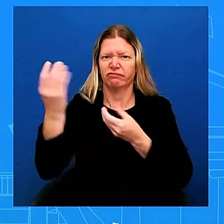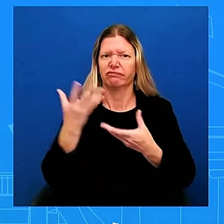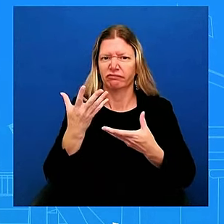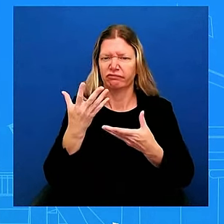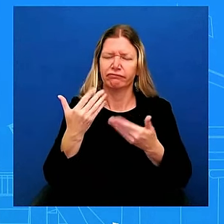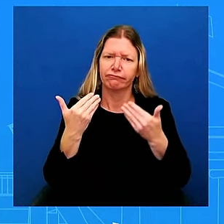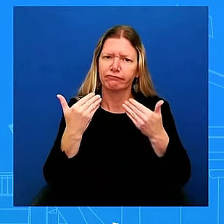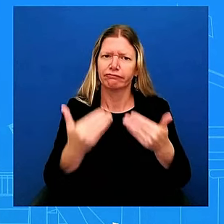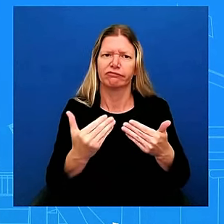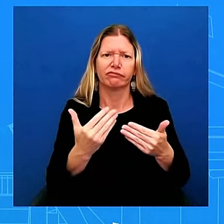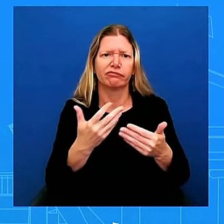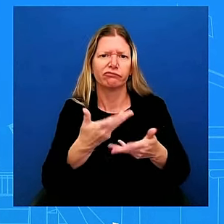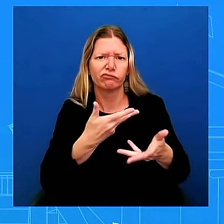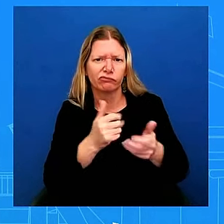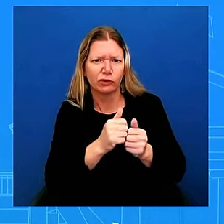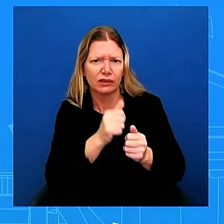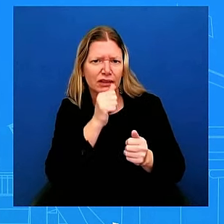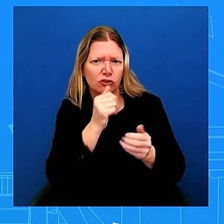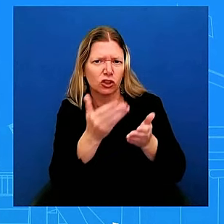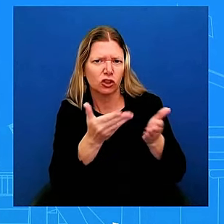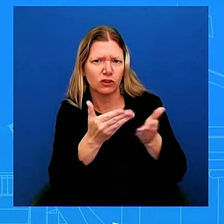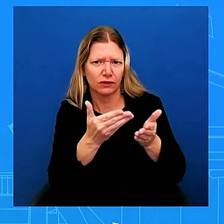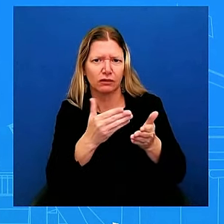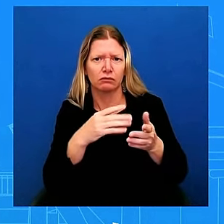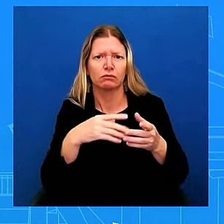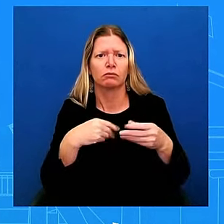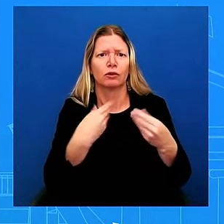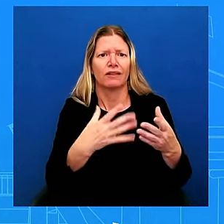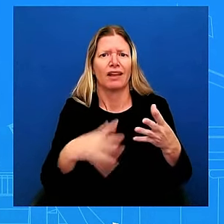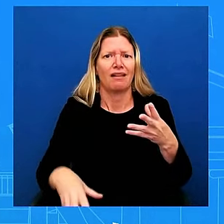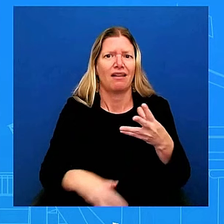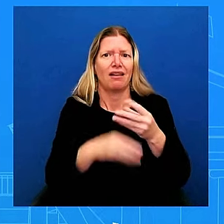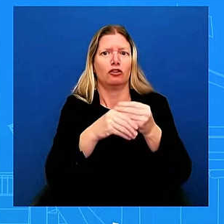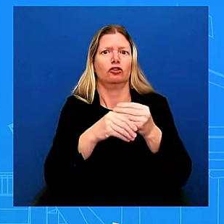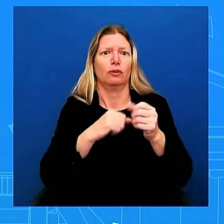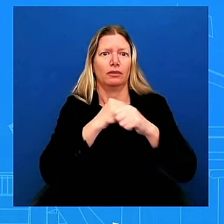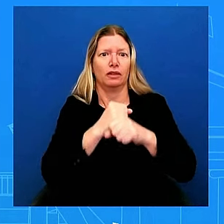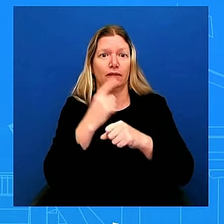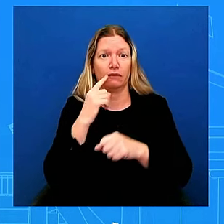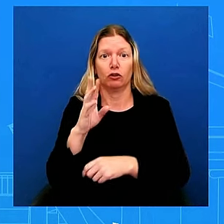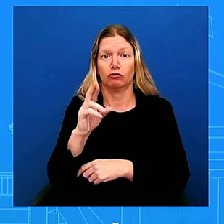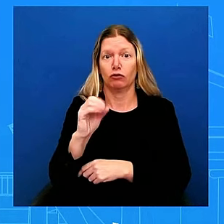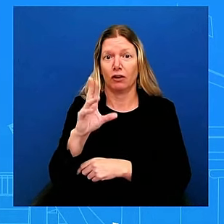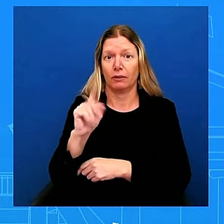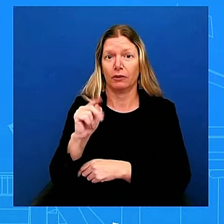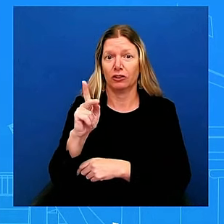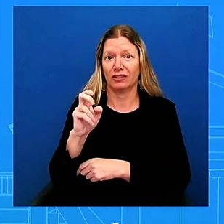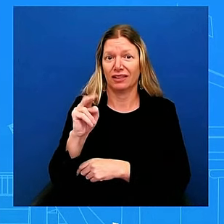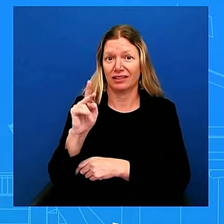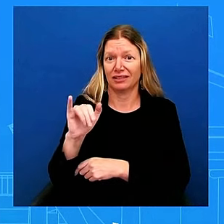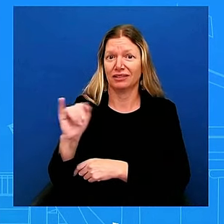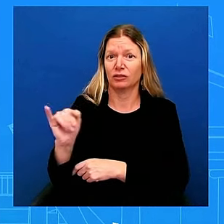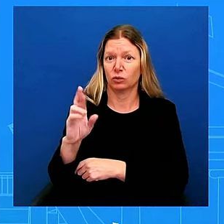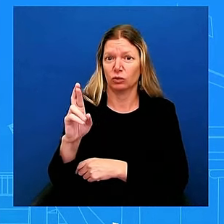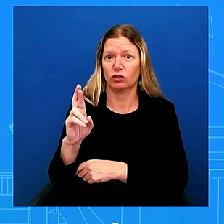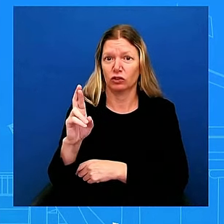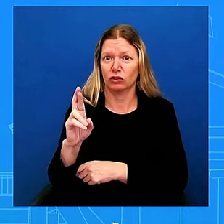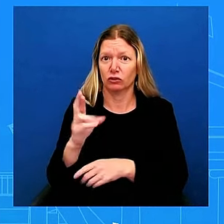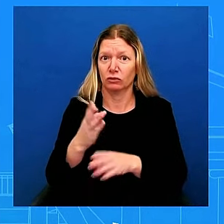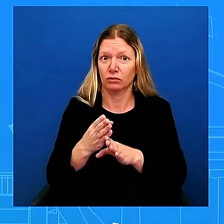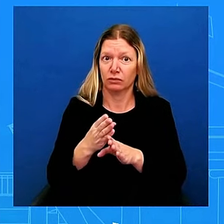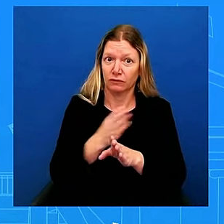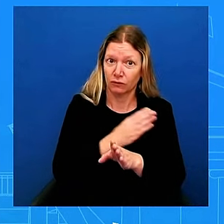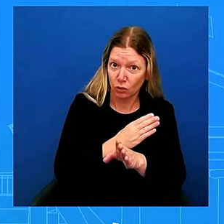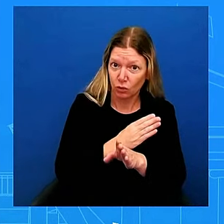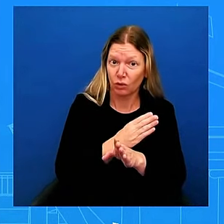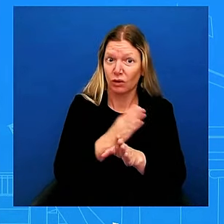Robert Kennedy Jr. Both prior to and after the events of this past weekend, the Secret